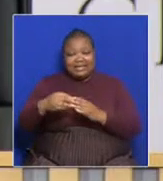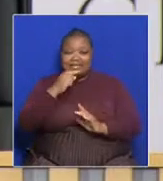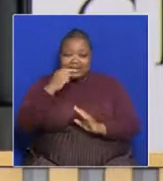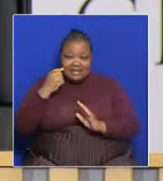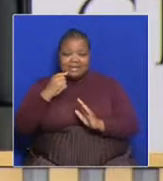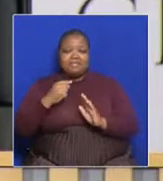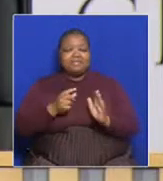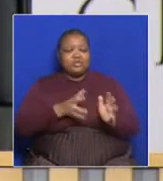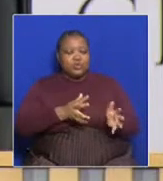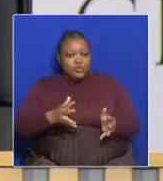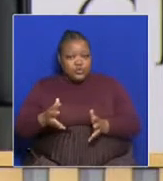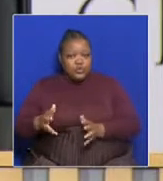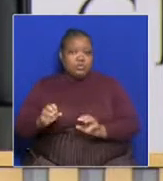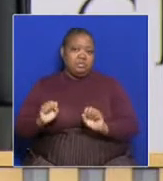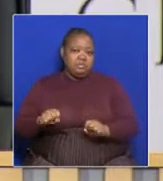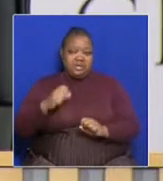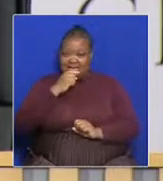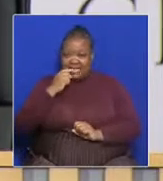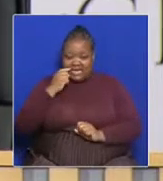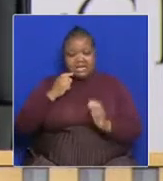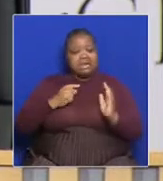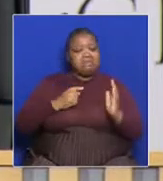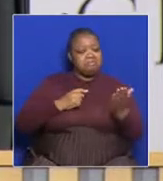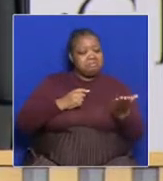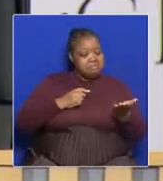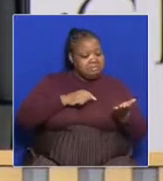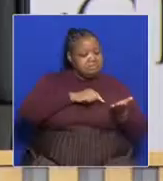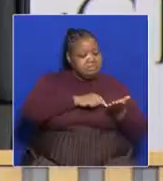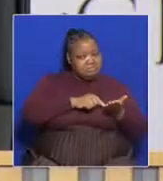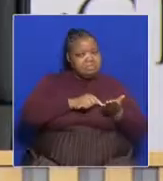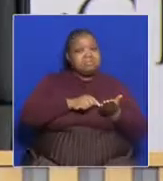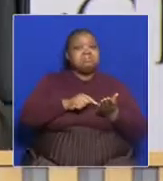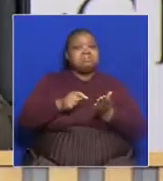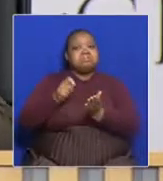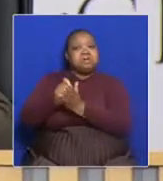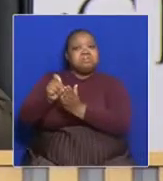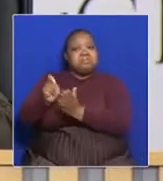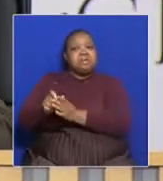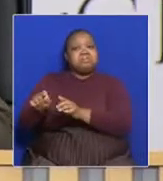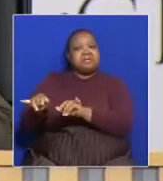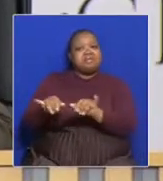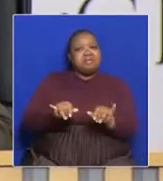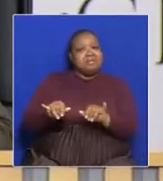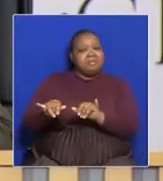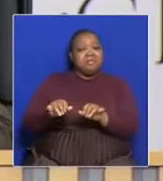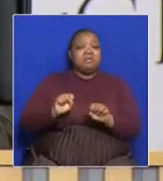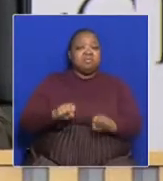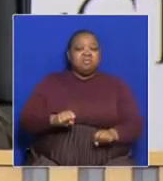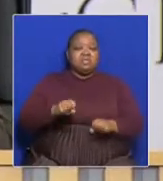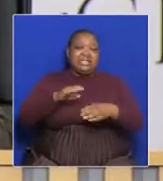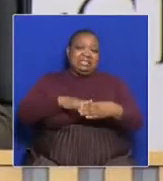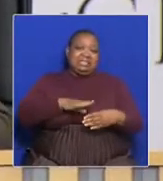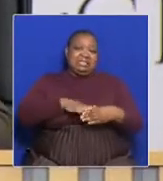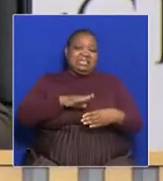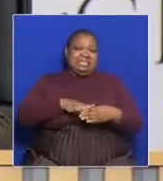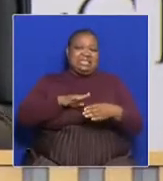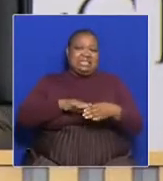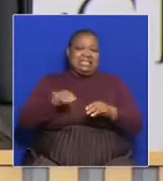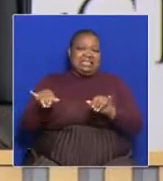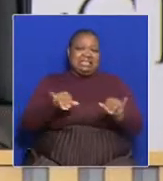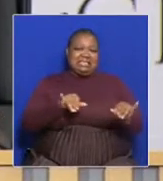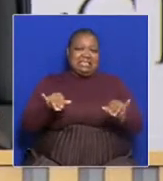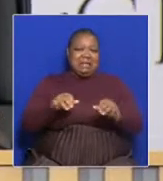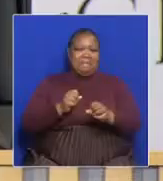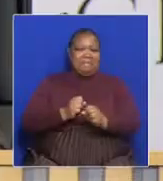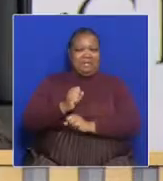So, Commissioner, I just wanted to point out that would be the reason that it was exactly the same as Warrant